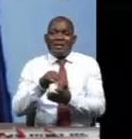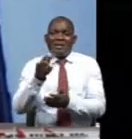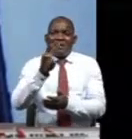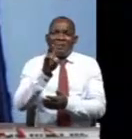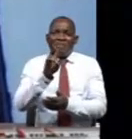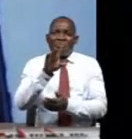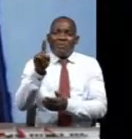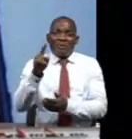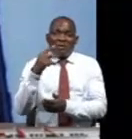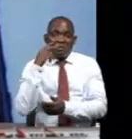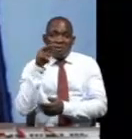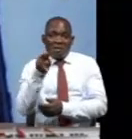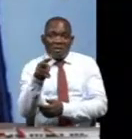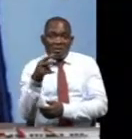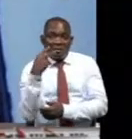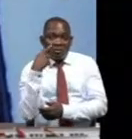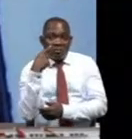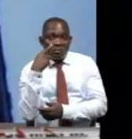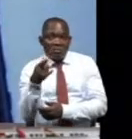1,196,751.